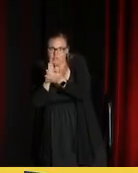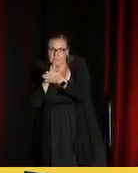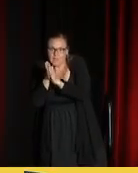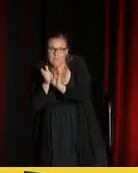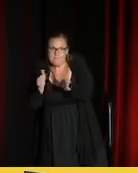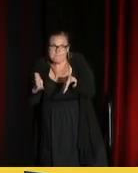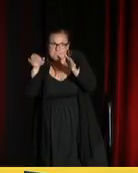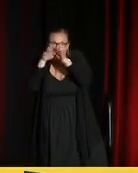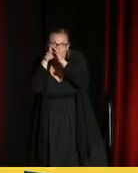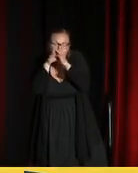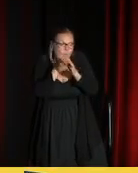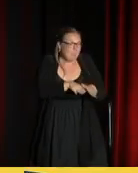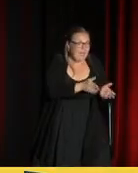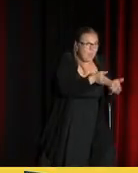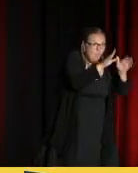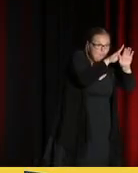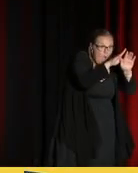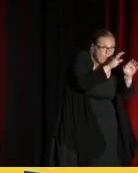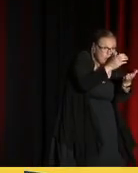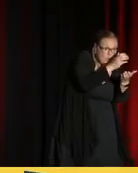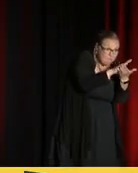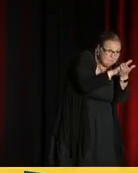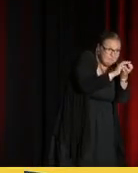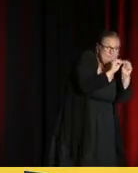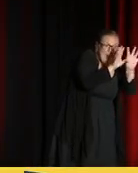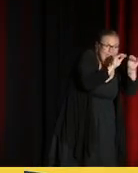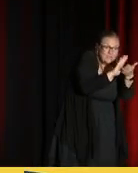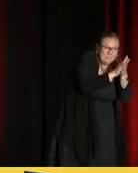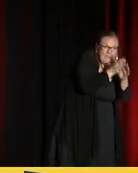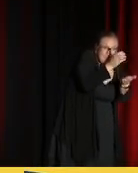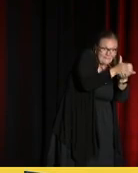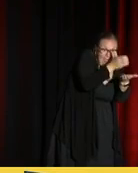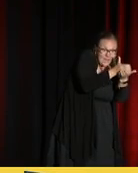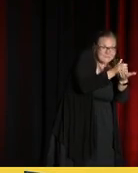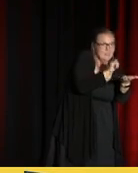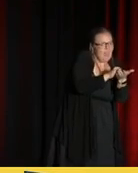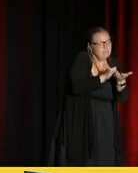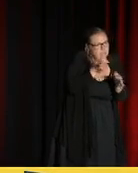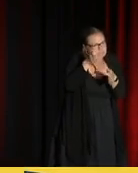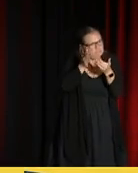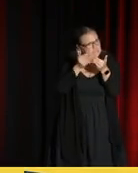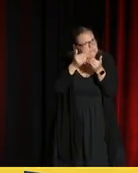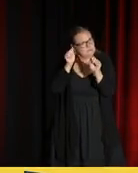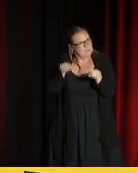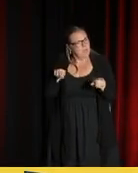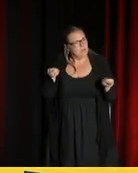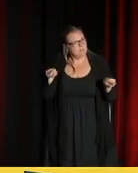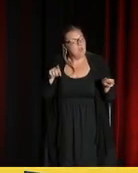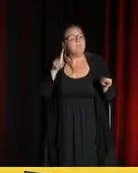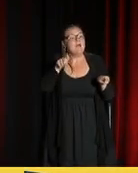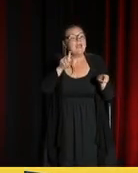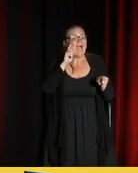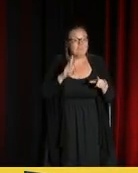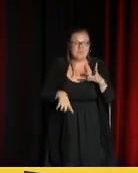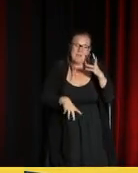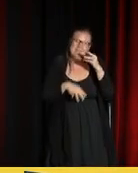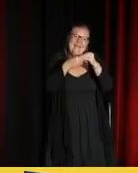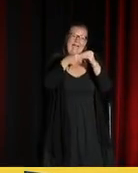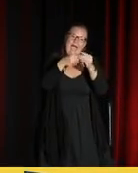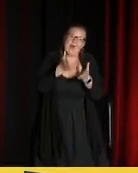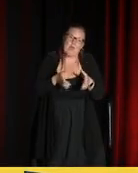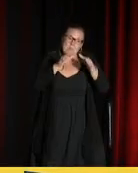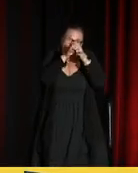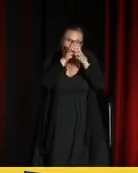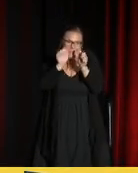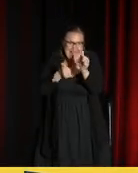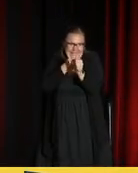bottle magically turns into a glass. And they say it's all very easy to do, as long as you have an extra bottle hidden